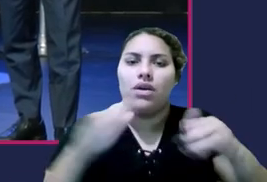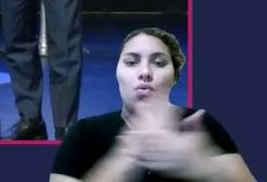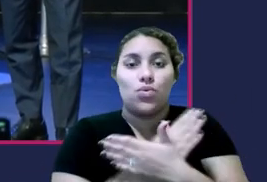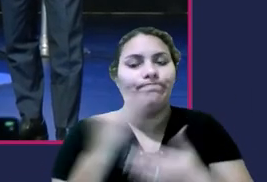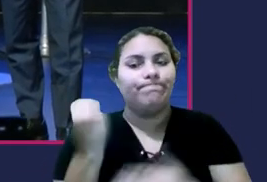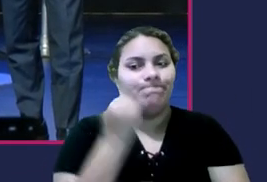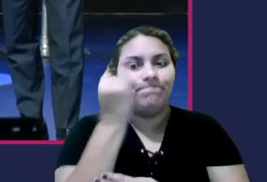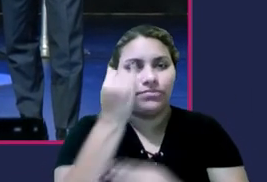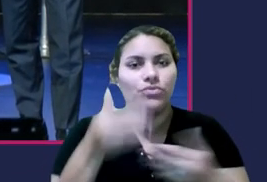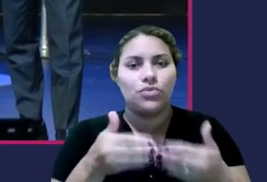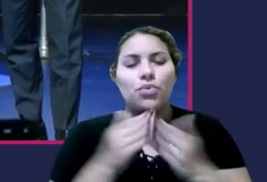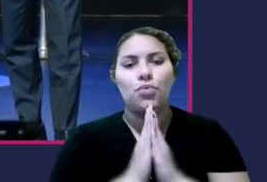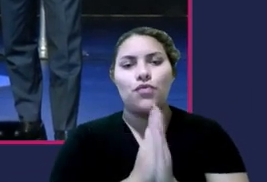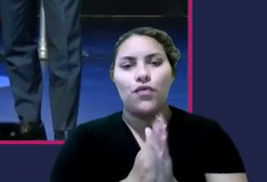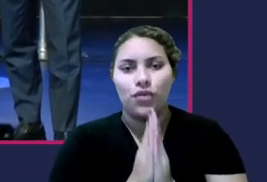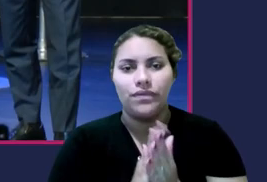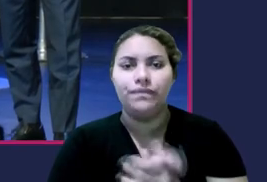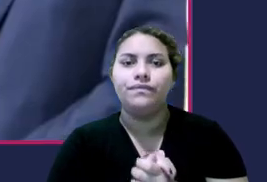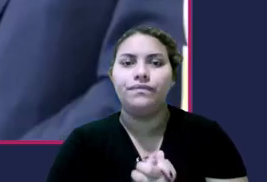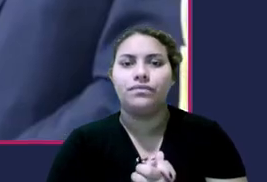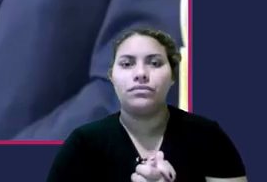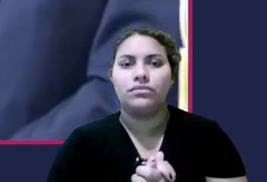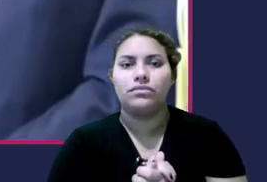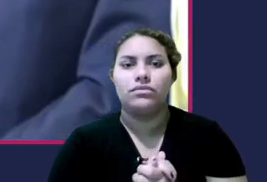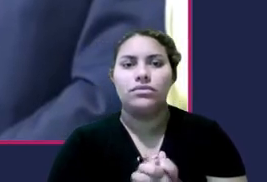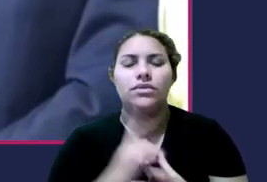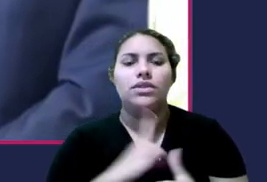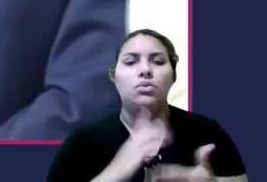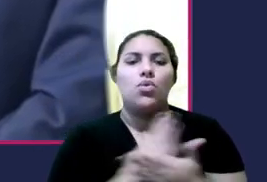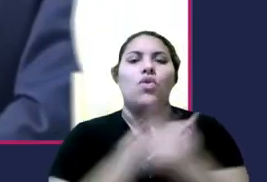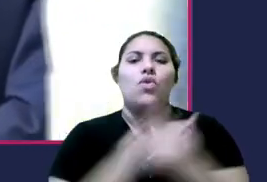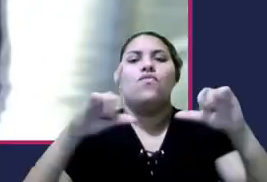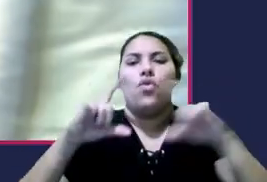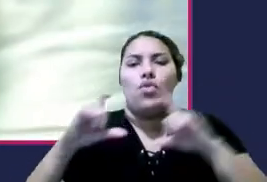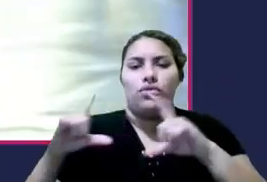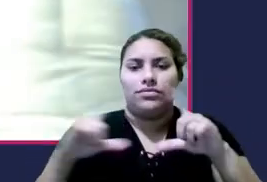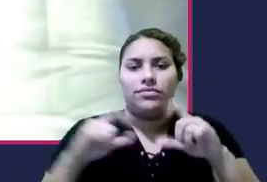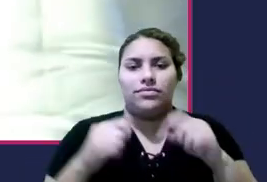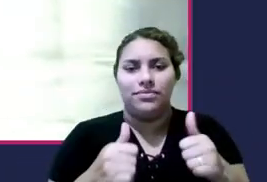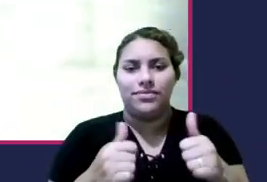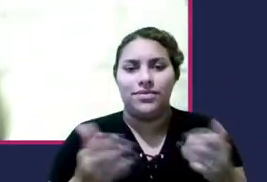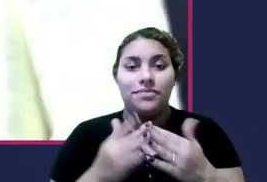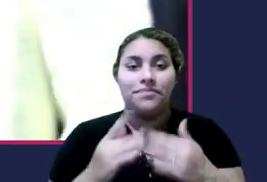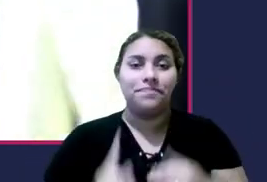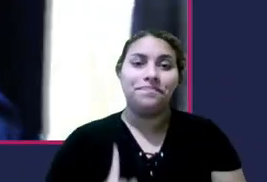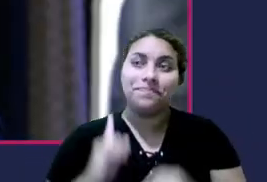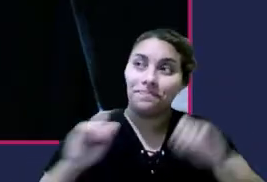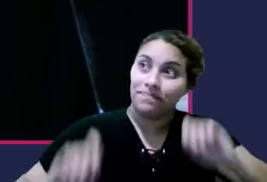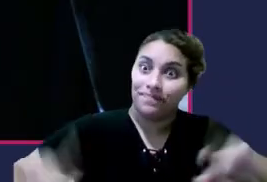please let me send you a quick message. I have the pictures. Great.